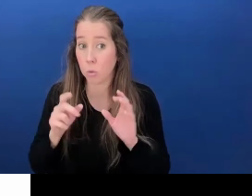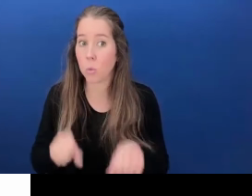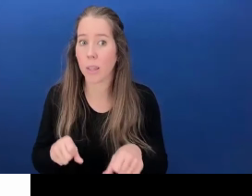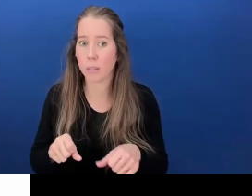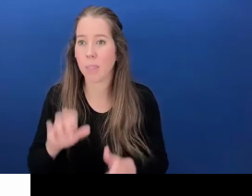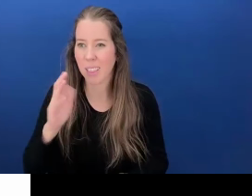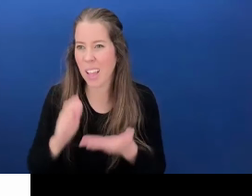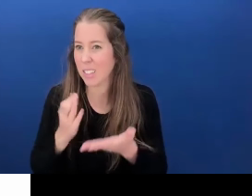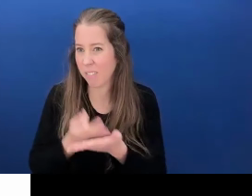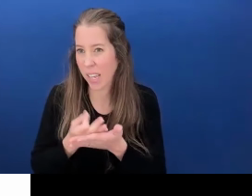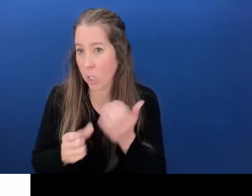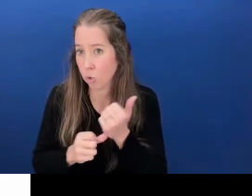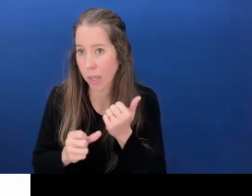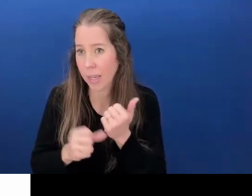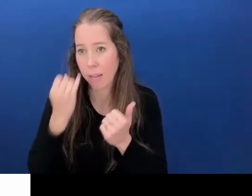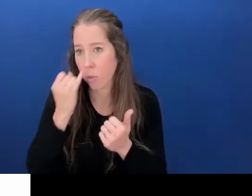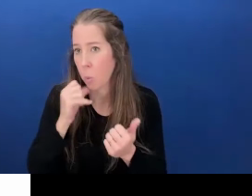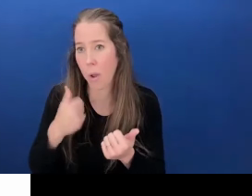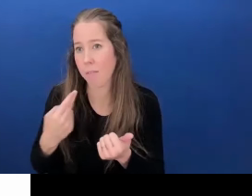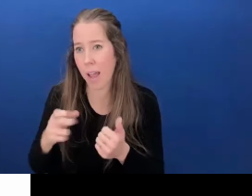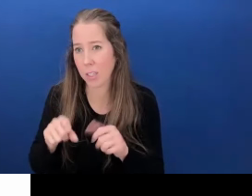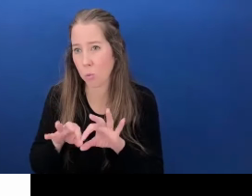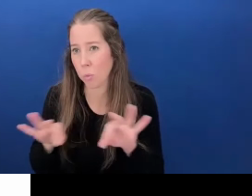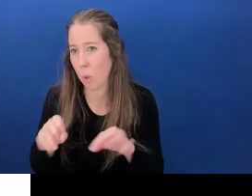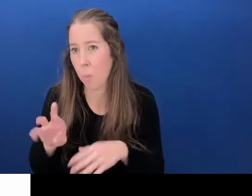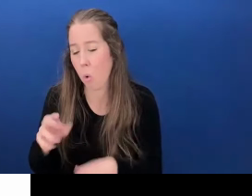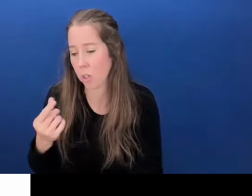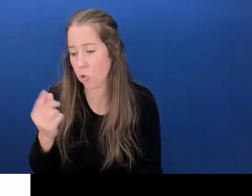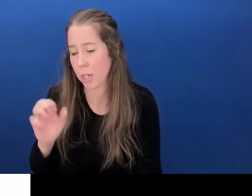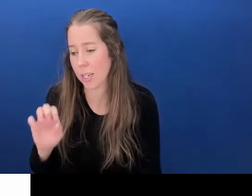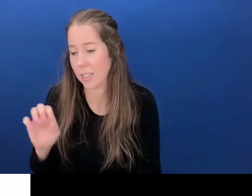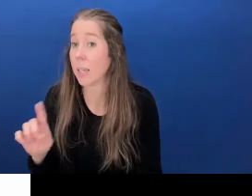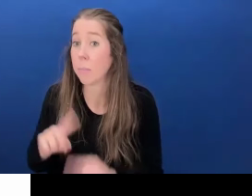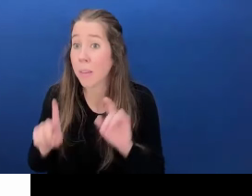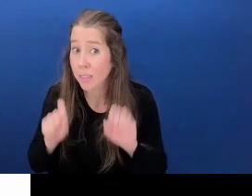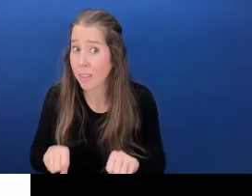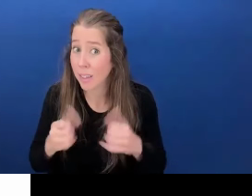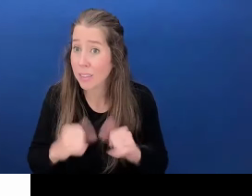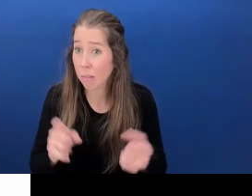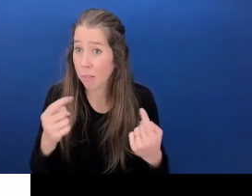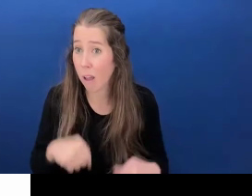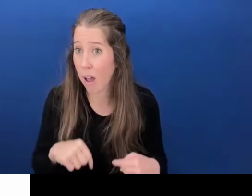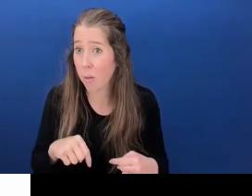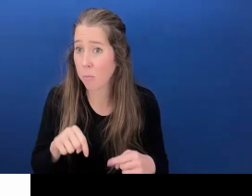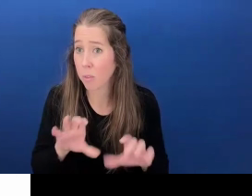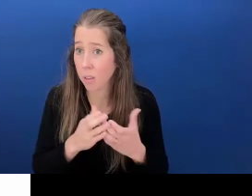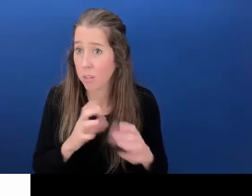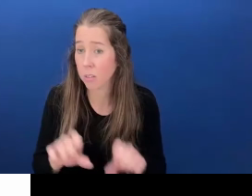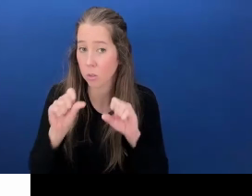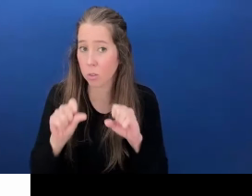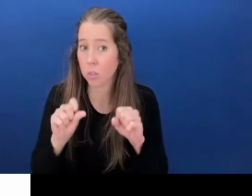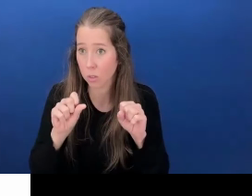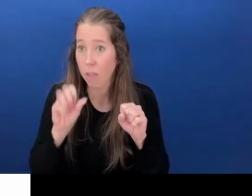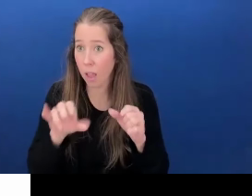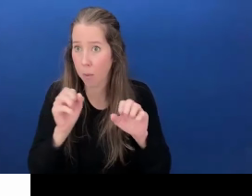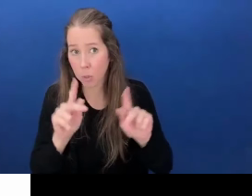less financial aid if you don't have that diploma or GED, but they're still able to be here. And it's just being able to open that door for them and